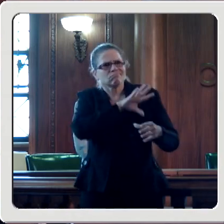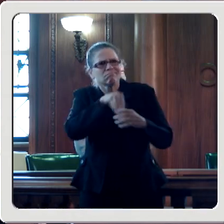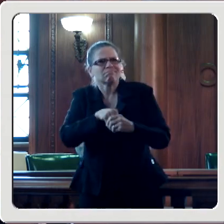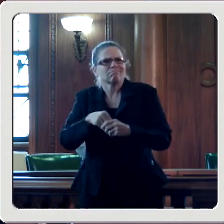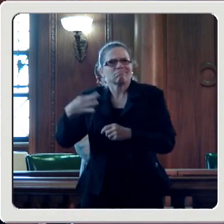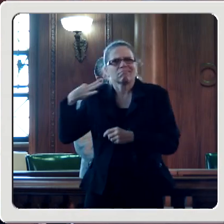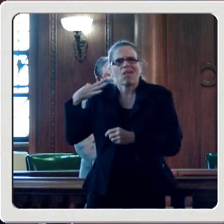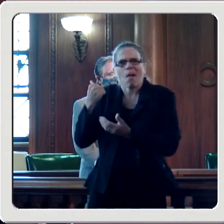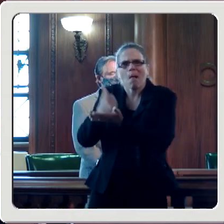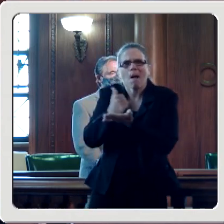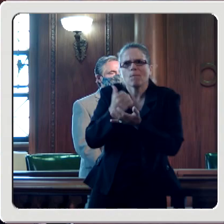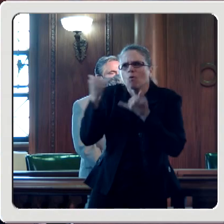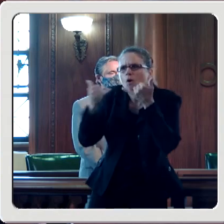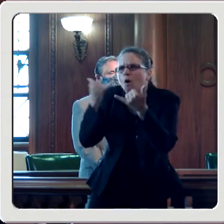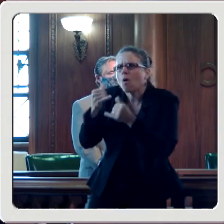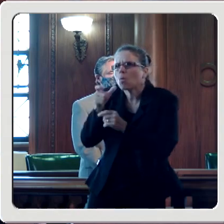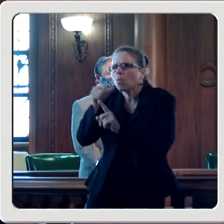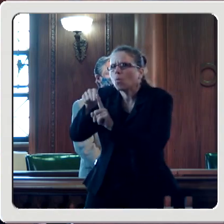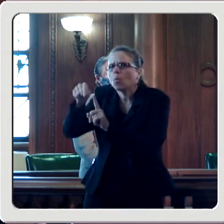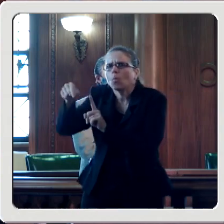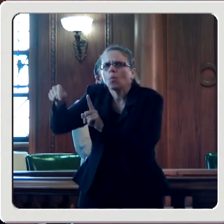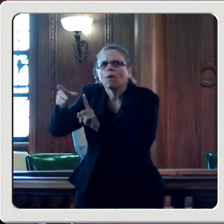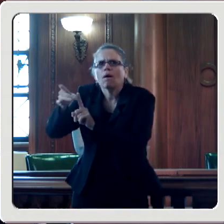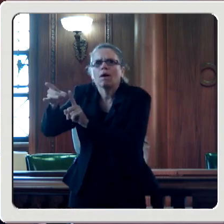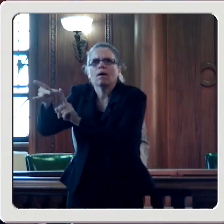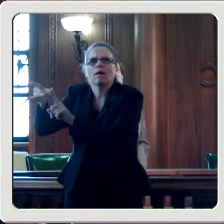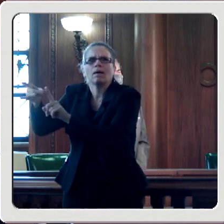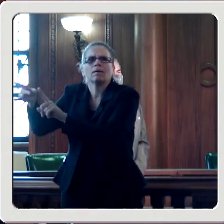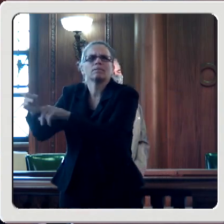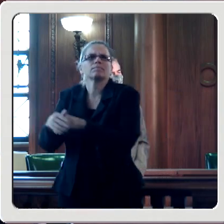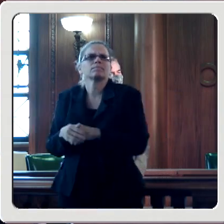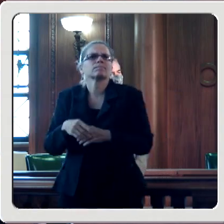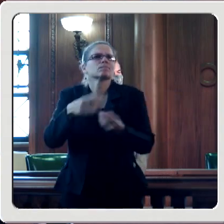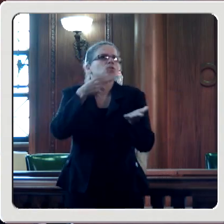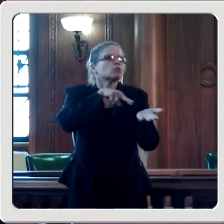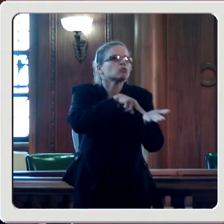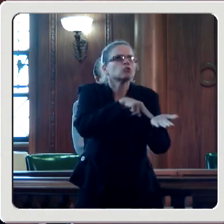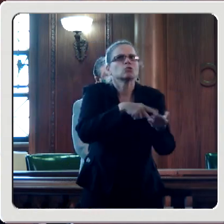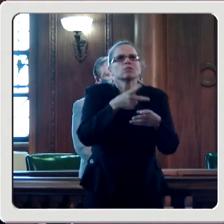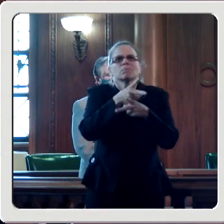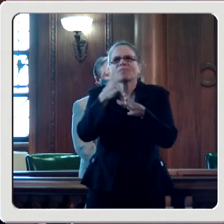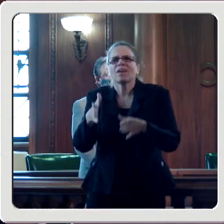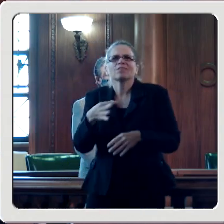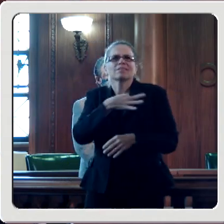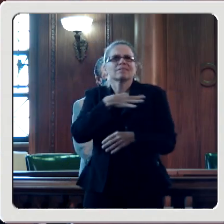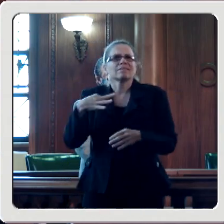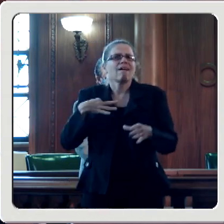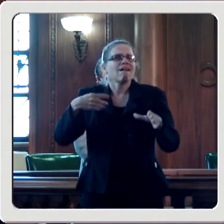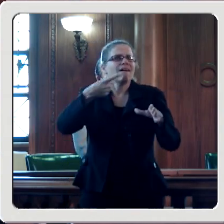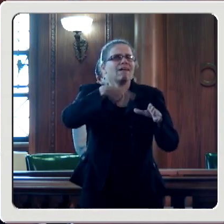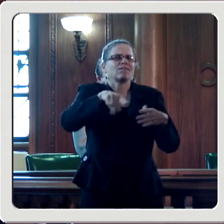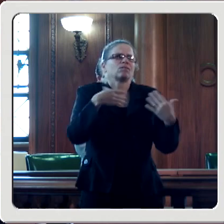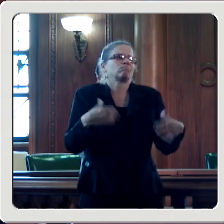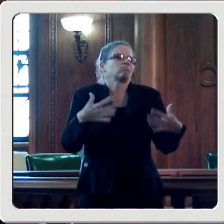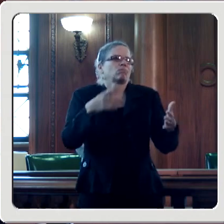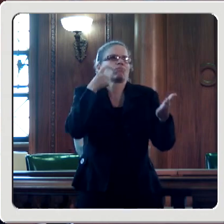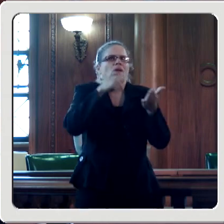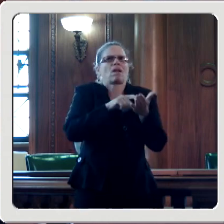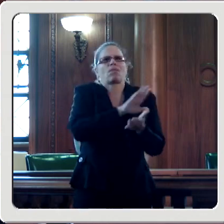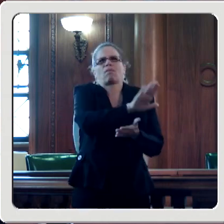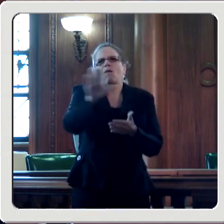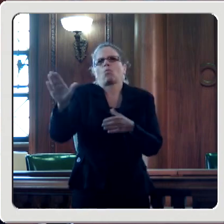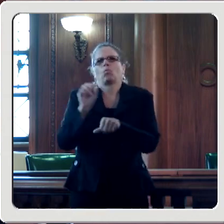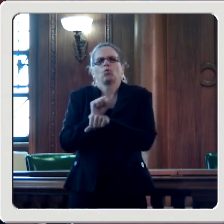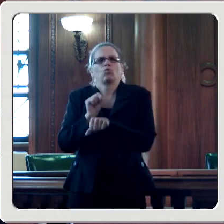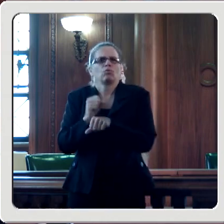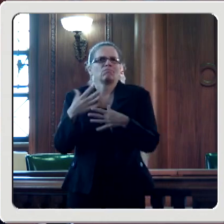nursing supervisor and the entire staff. Our relationship with Springfield Public Schools, as I indicated, goes back to